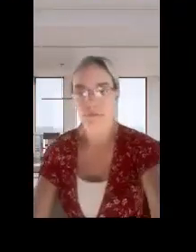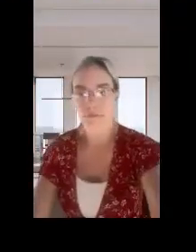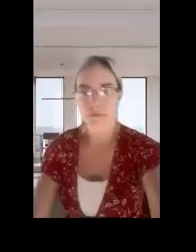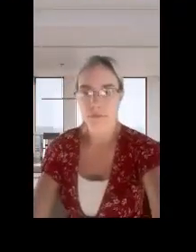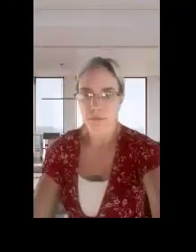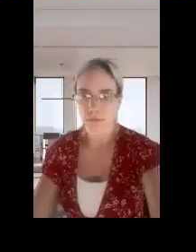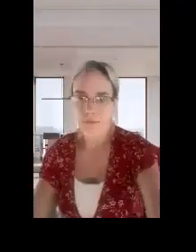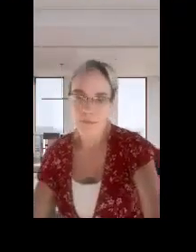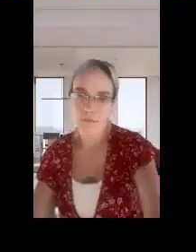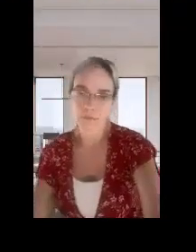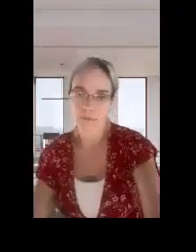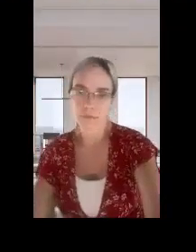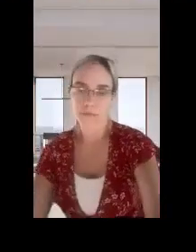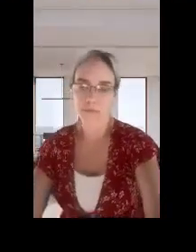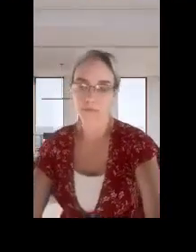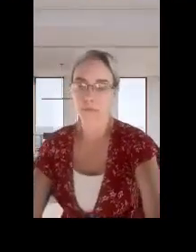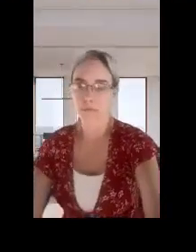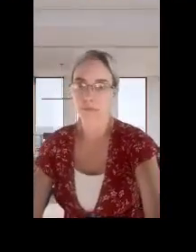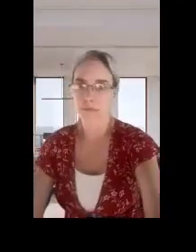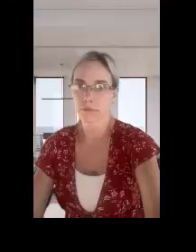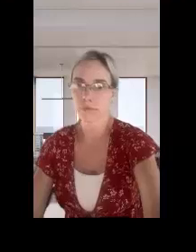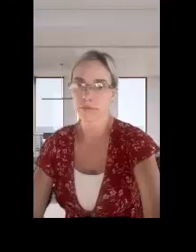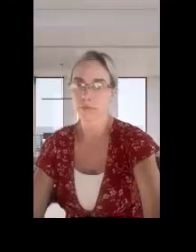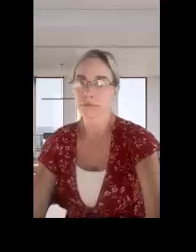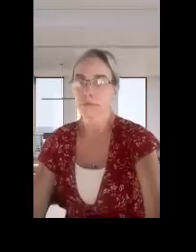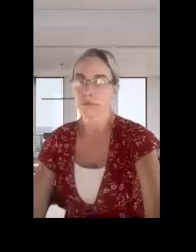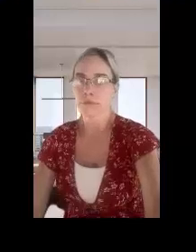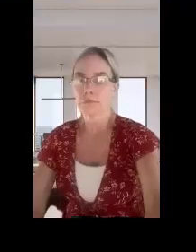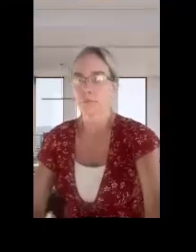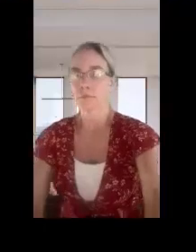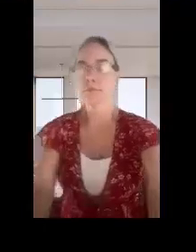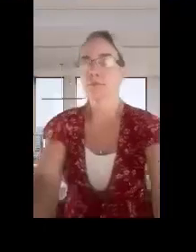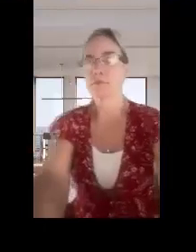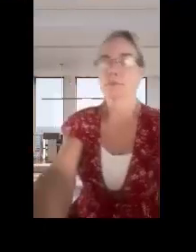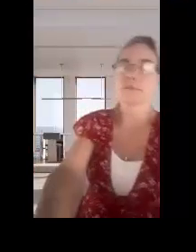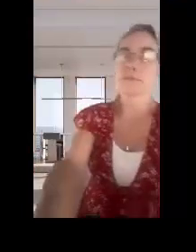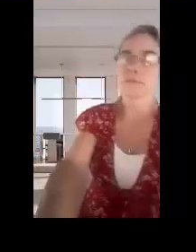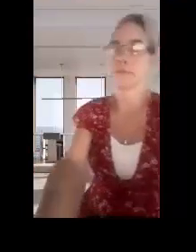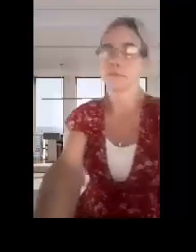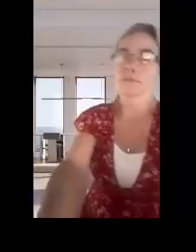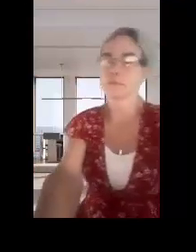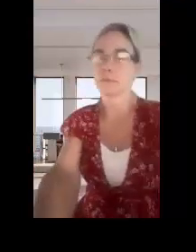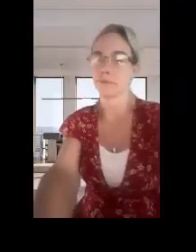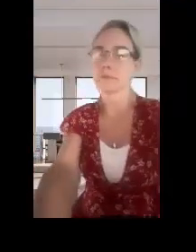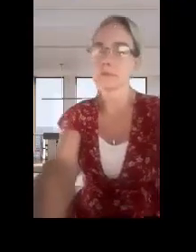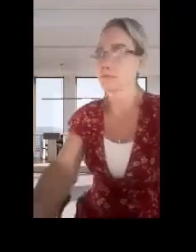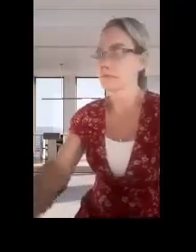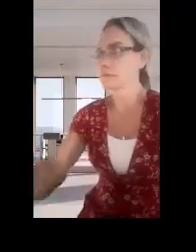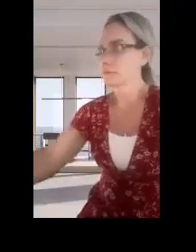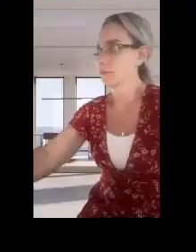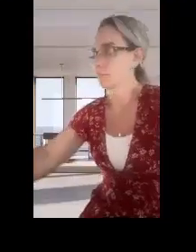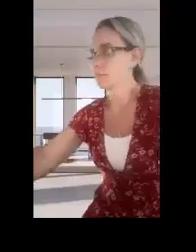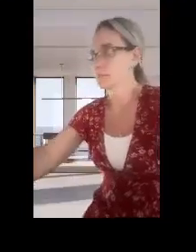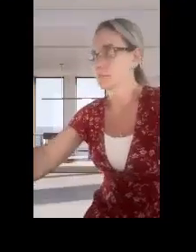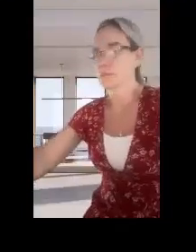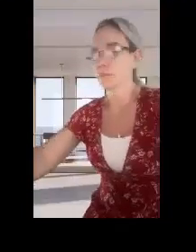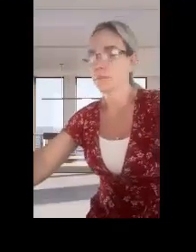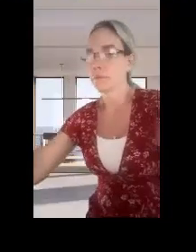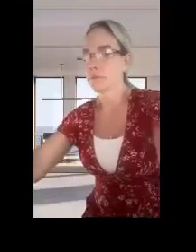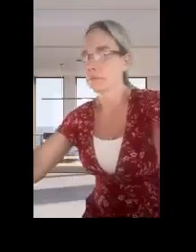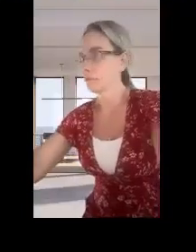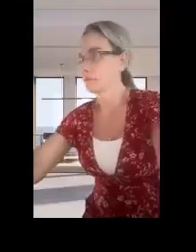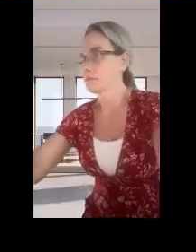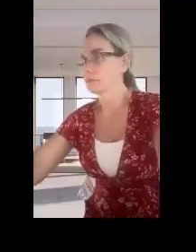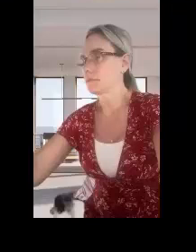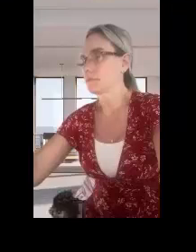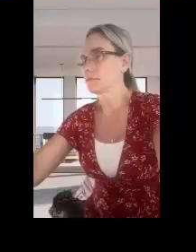not coming through the grant line because they're not giving it to us in that way, and they said they will adjust that. So we've estimated based on the monies they